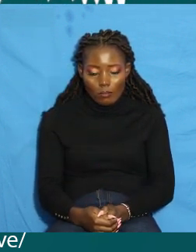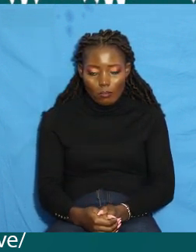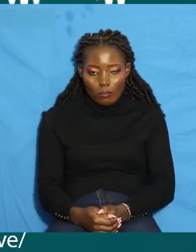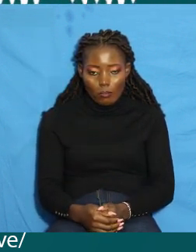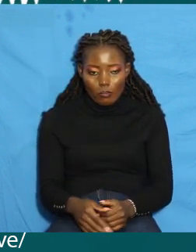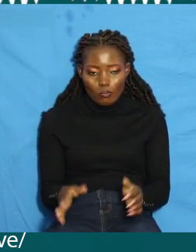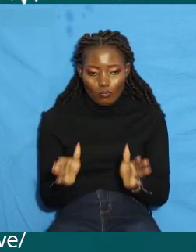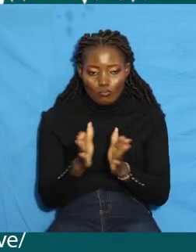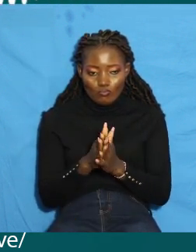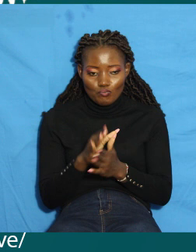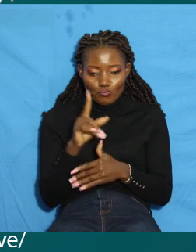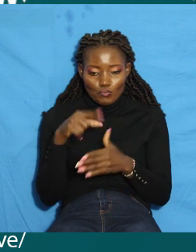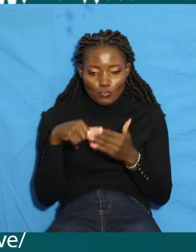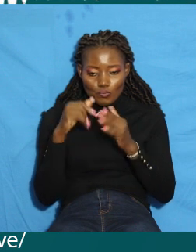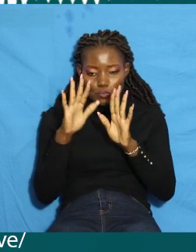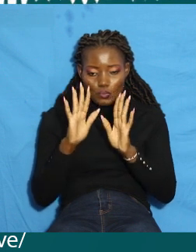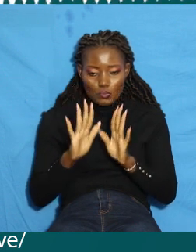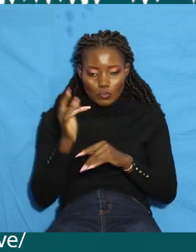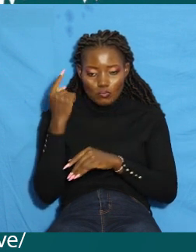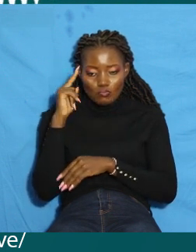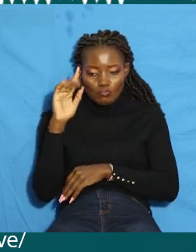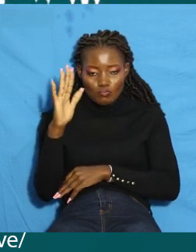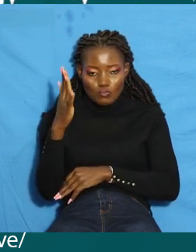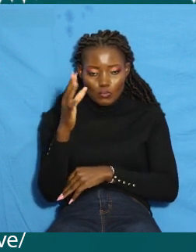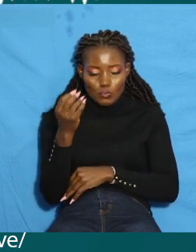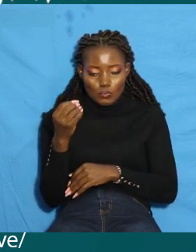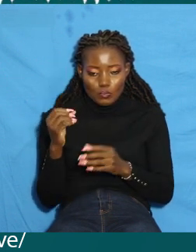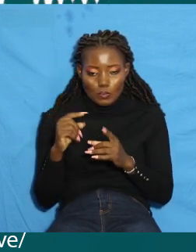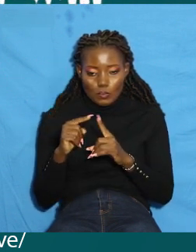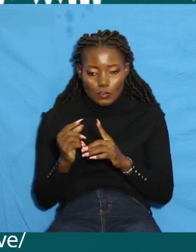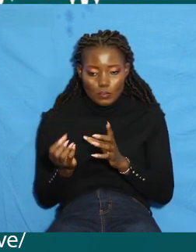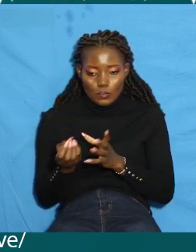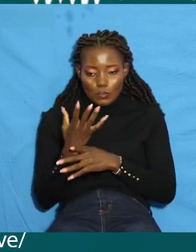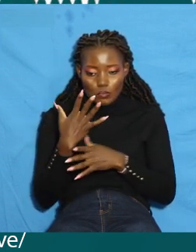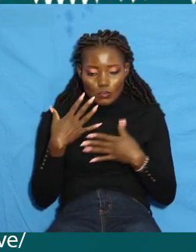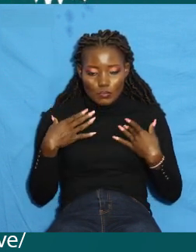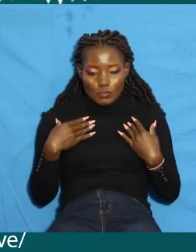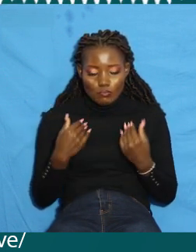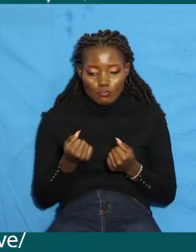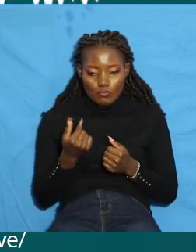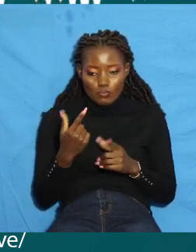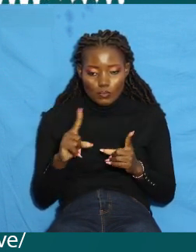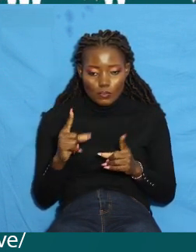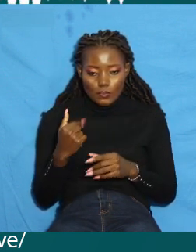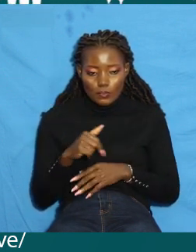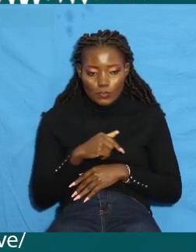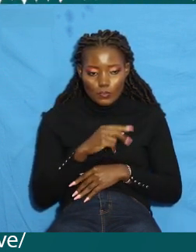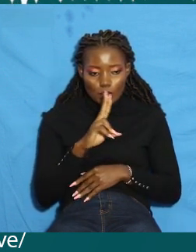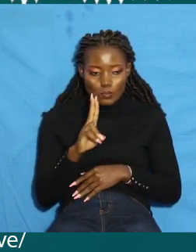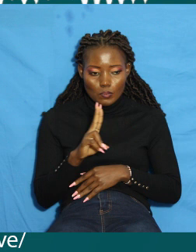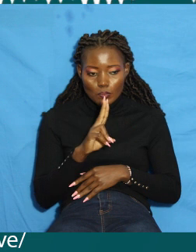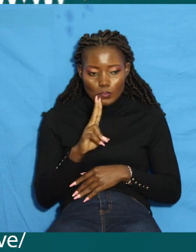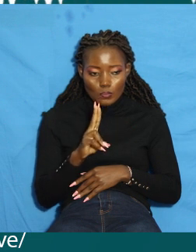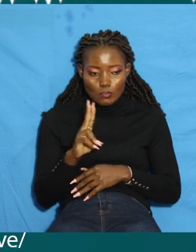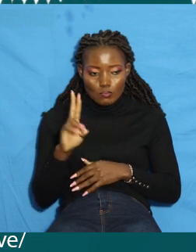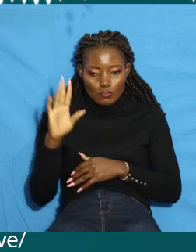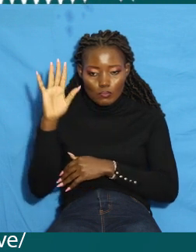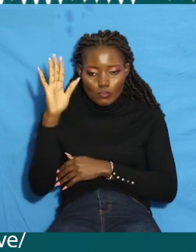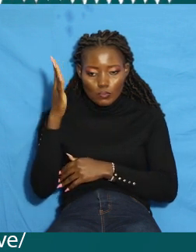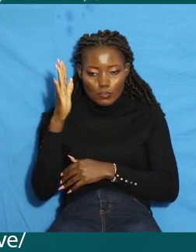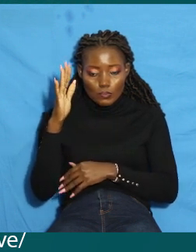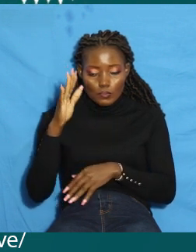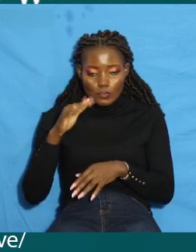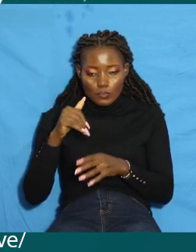and what is essential for a tree or a plant to grow healthy, let us use the analogy of tree and our